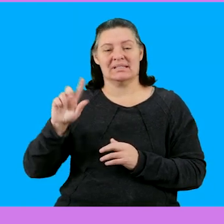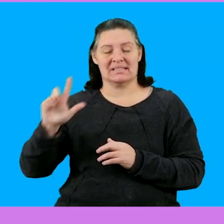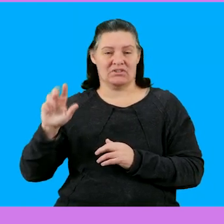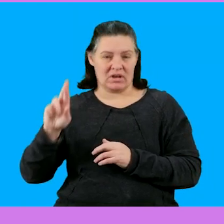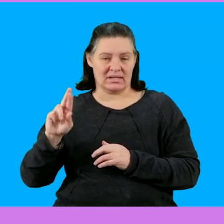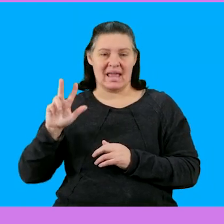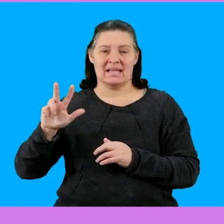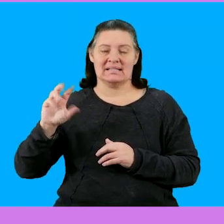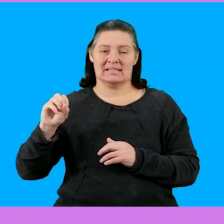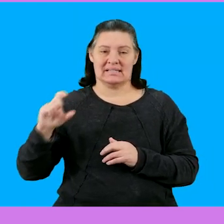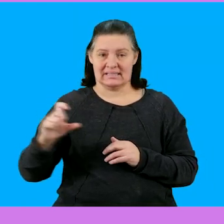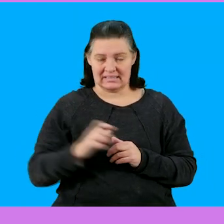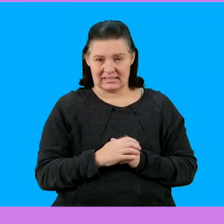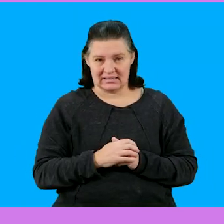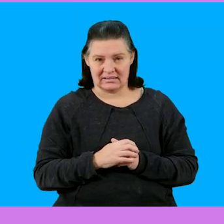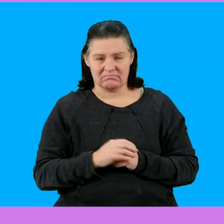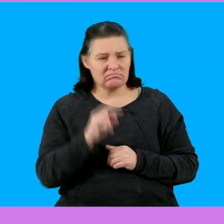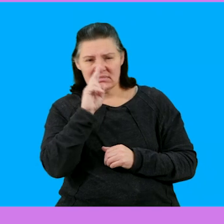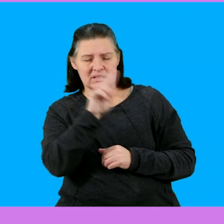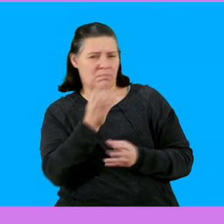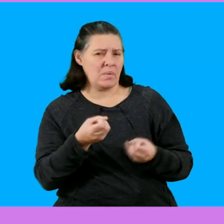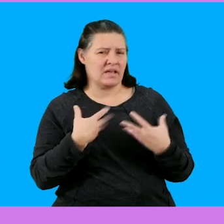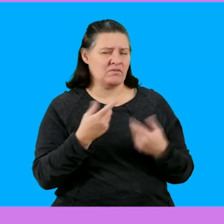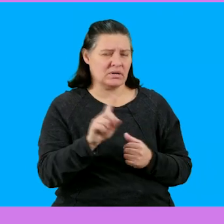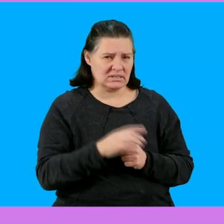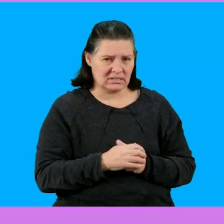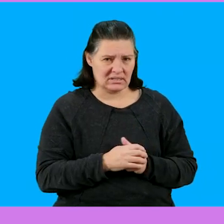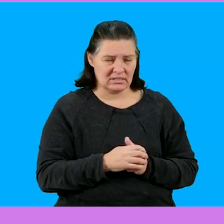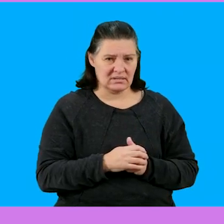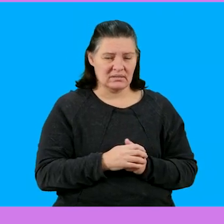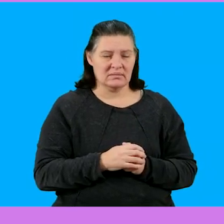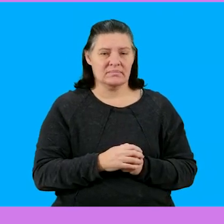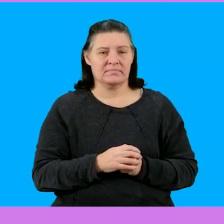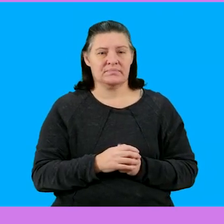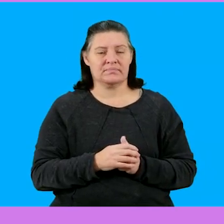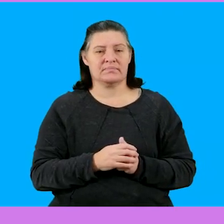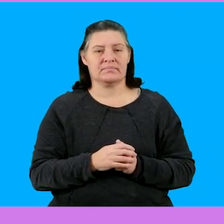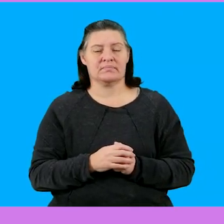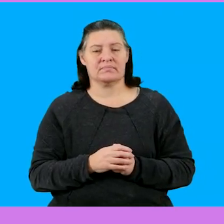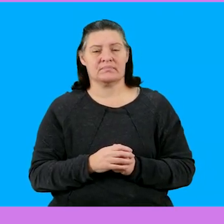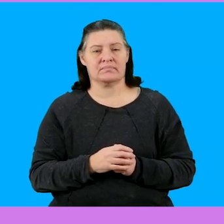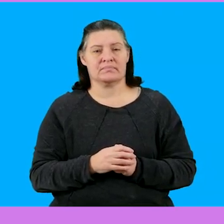208,427 rand and 80 cents to see what that will give me. So multiply by 6%.